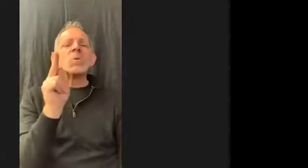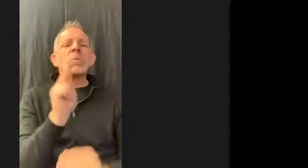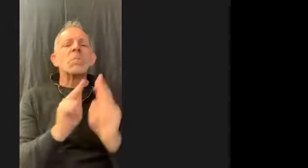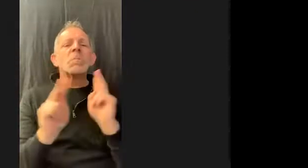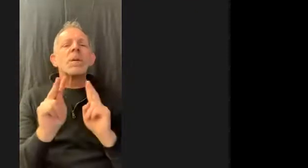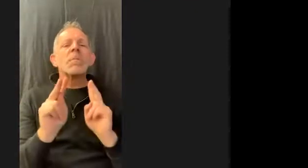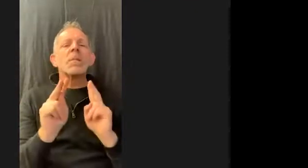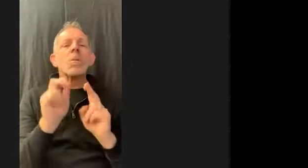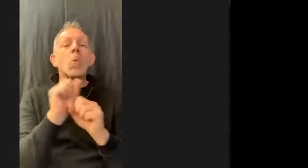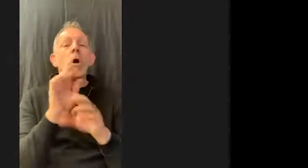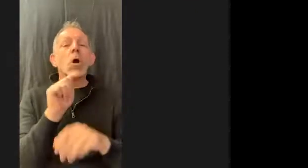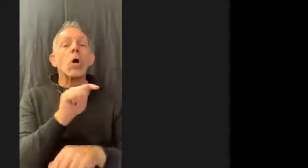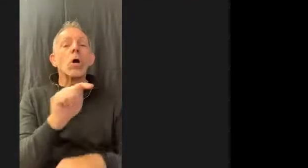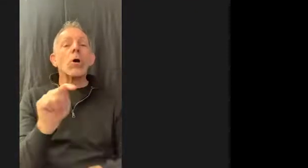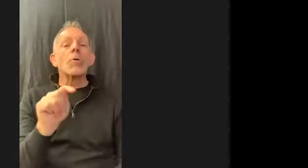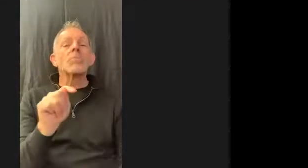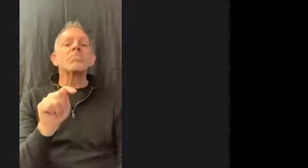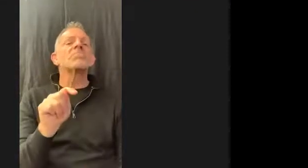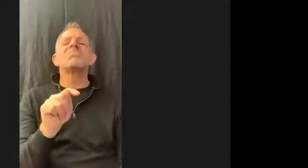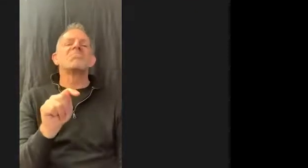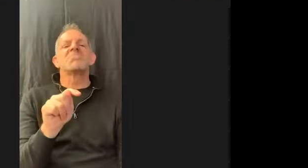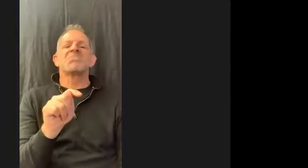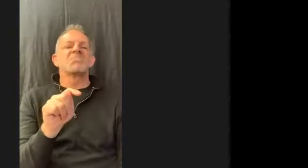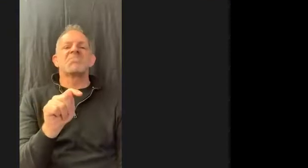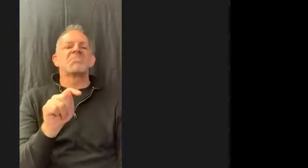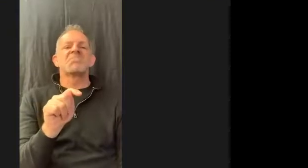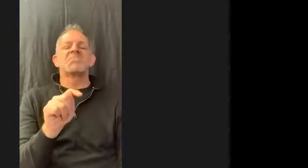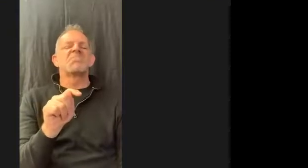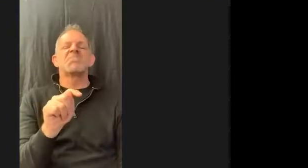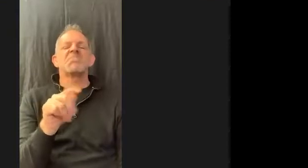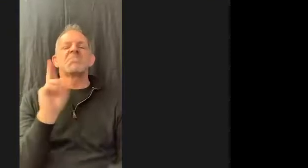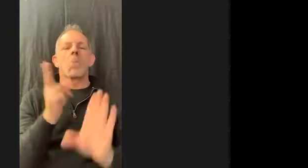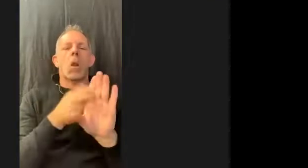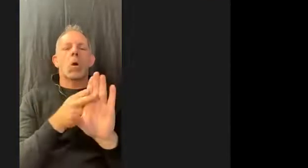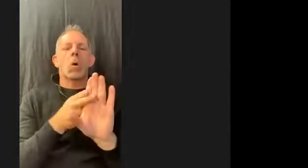work elsewhere, exacerbating